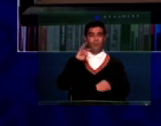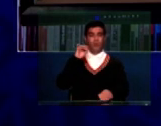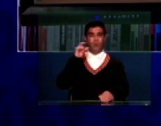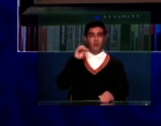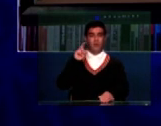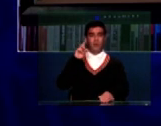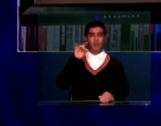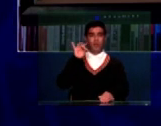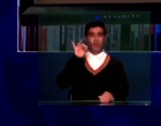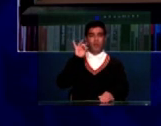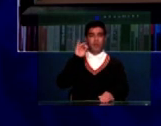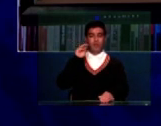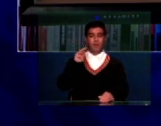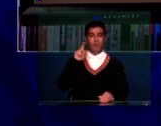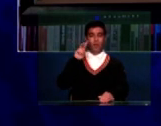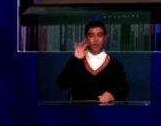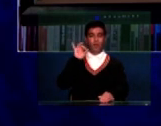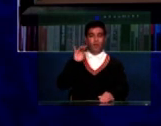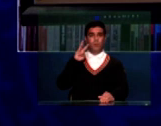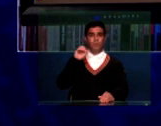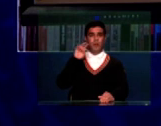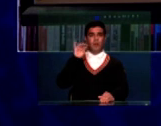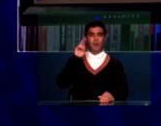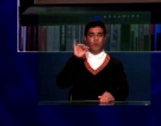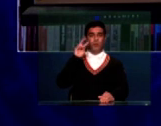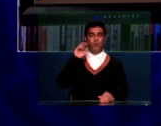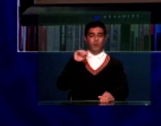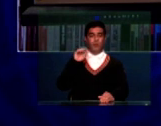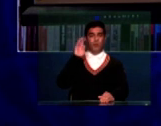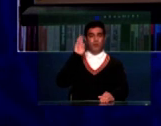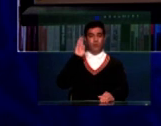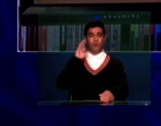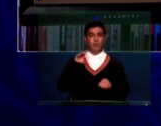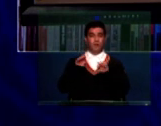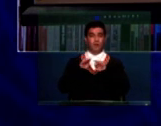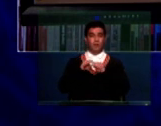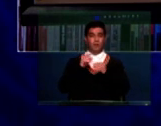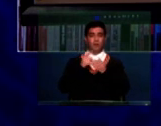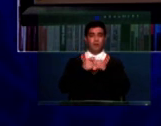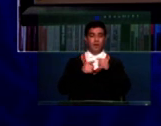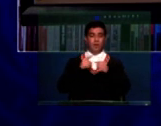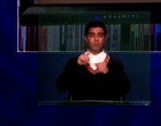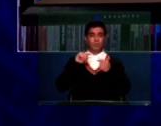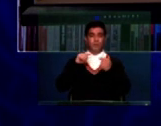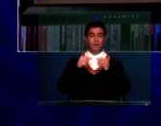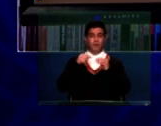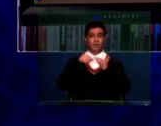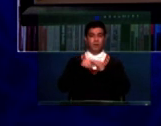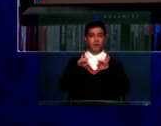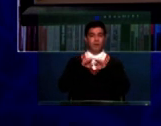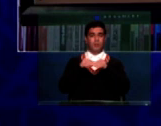va xlorid xlor molekulasi va suv reaksiyasi tenglamasini yarim reaksiya usuli bilan tenglashtirib